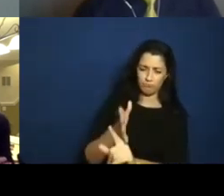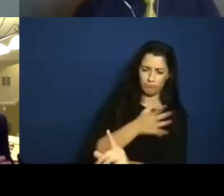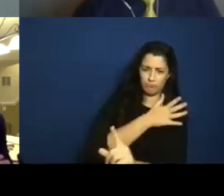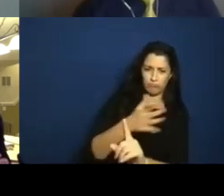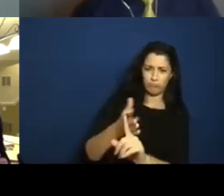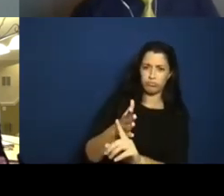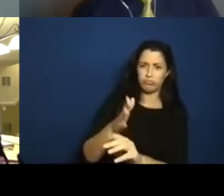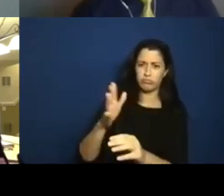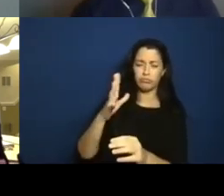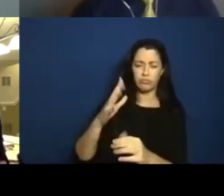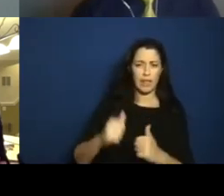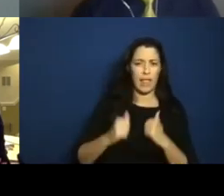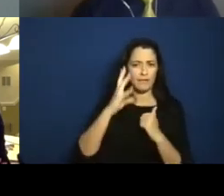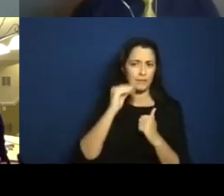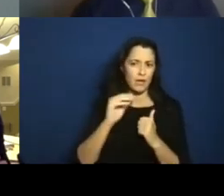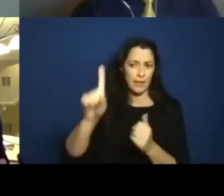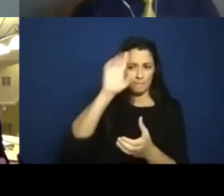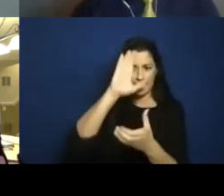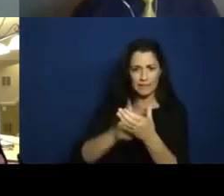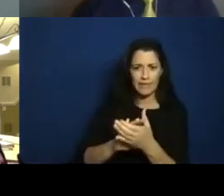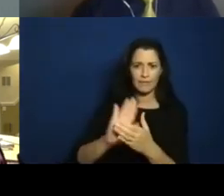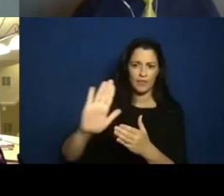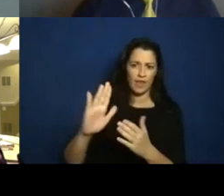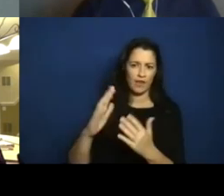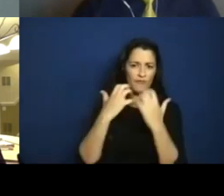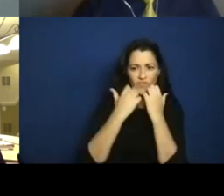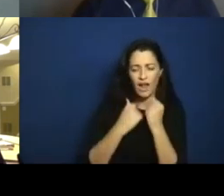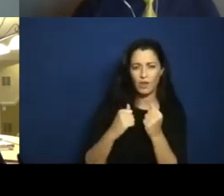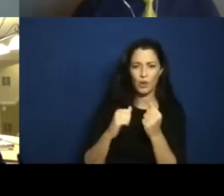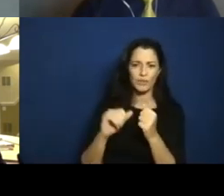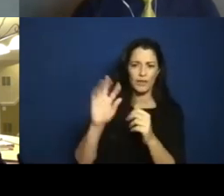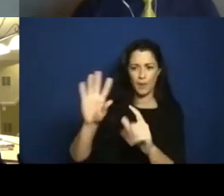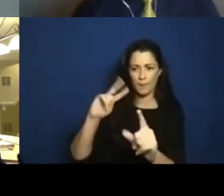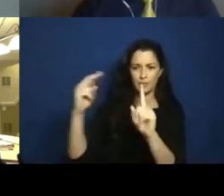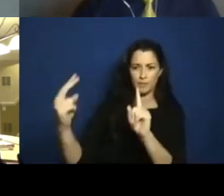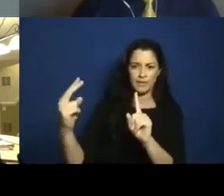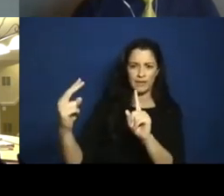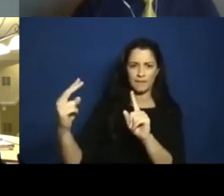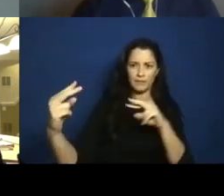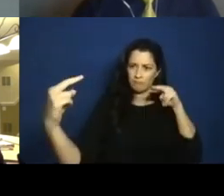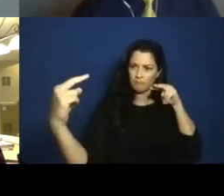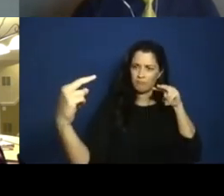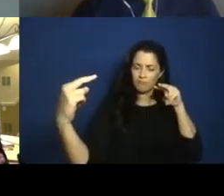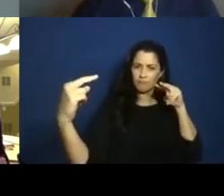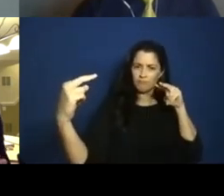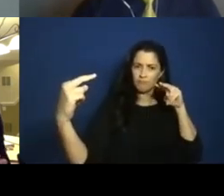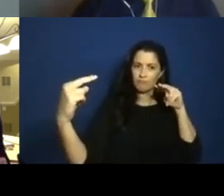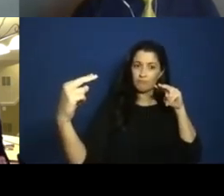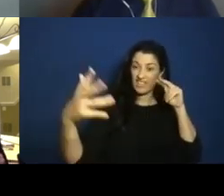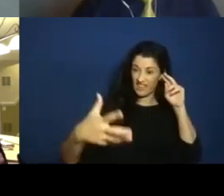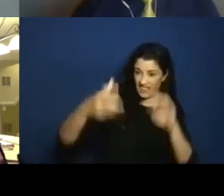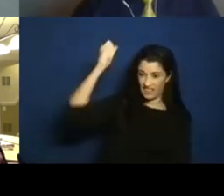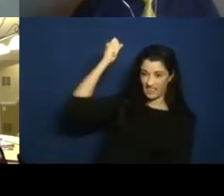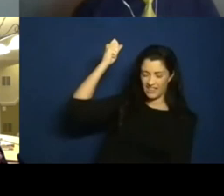their values and how they see themselves and how they see this Black tall woman standing in front of them in